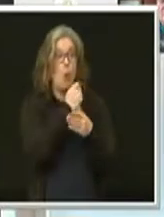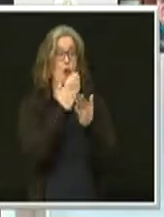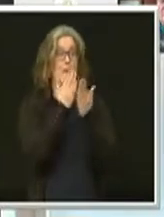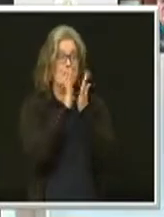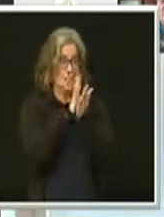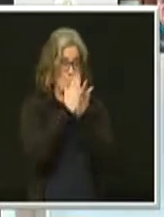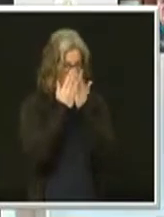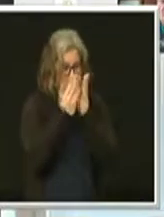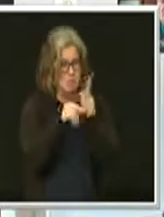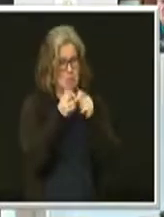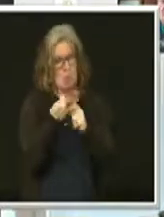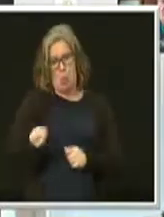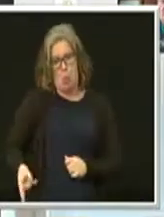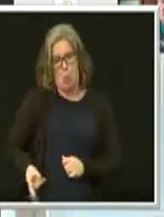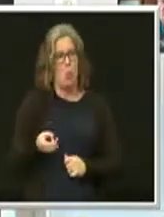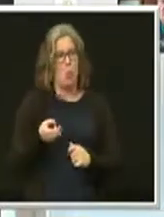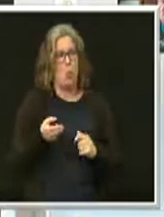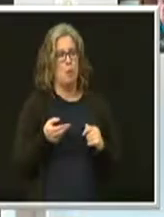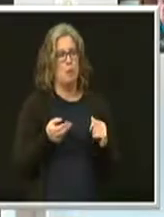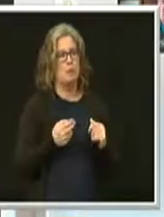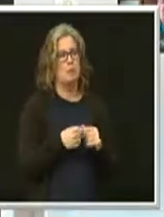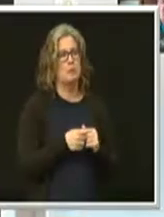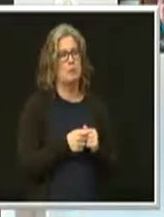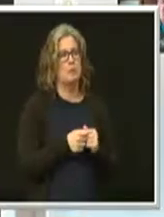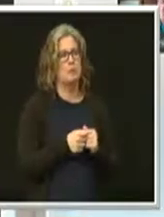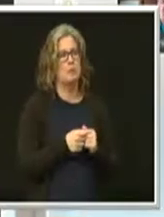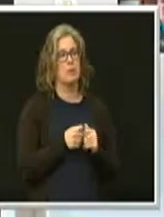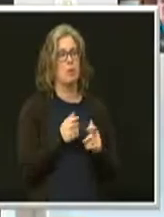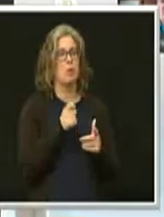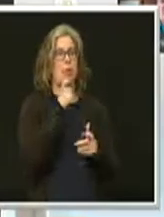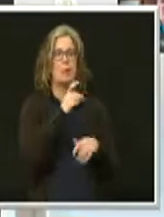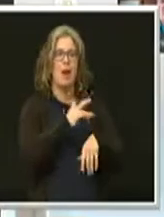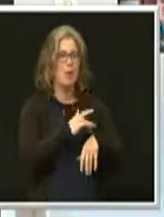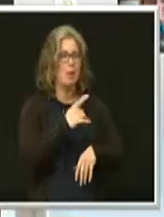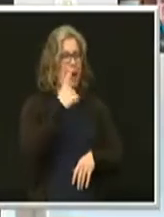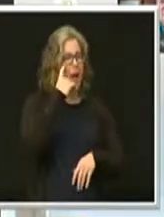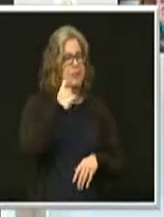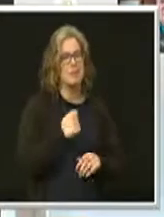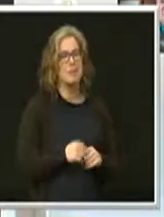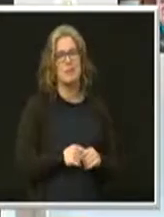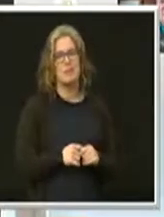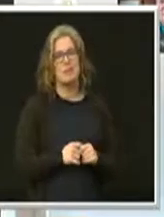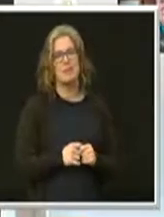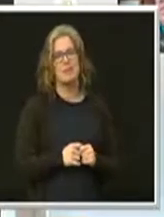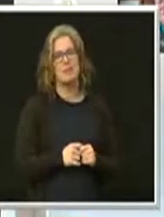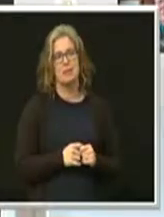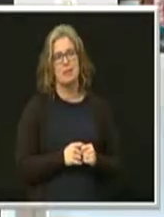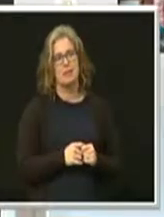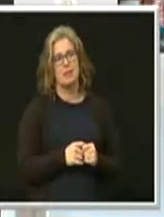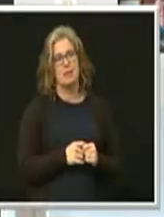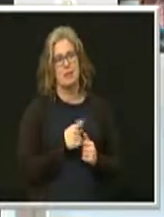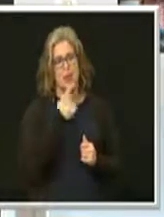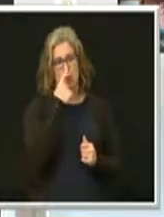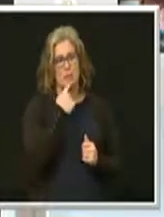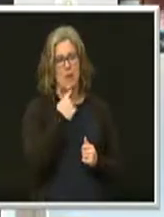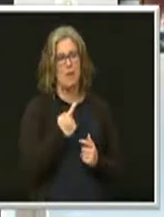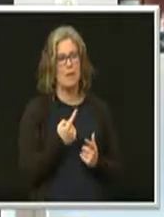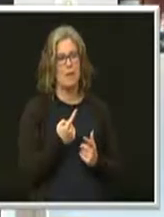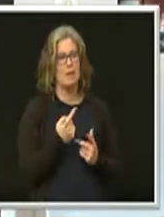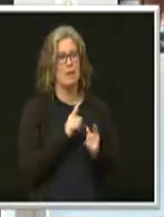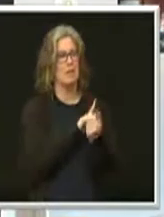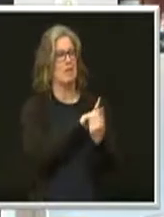Immediately throw that away in the garbage. Avoid touching eyes, um, and keep